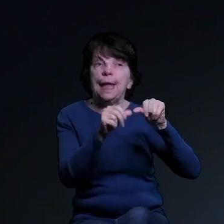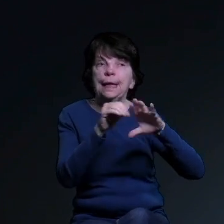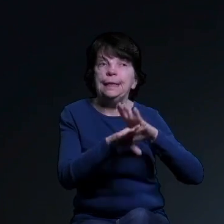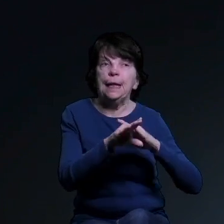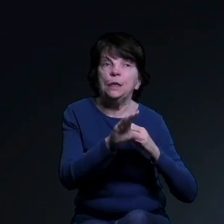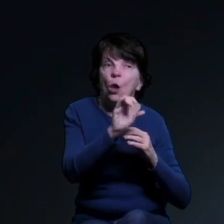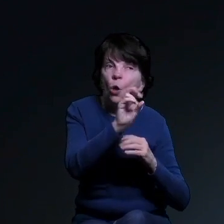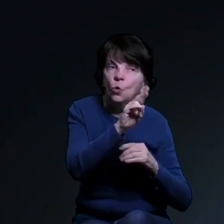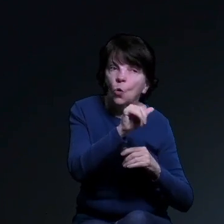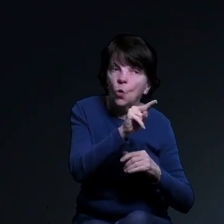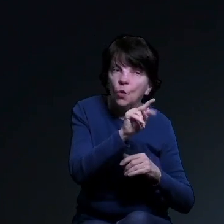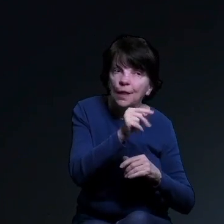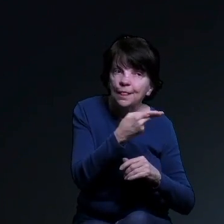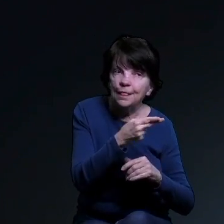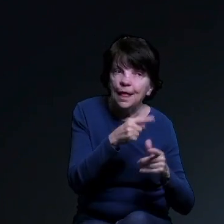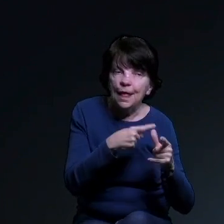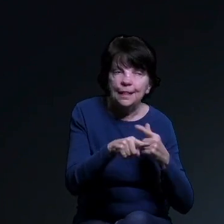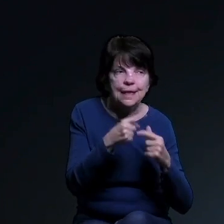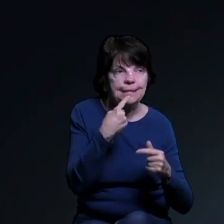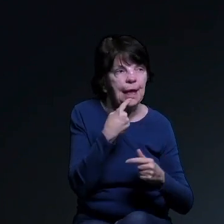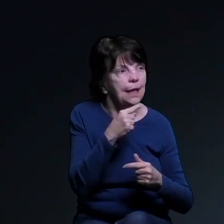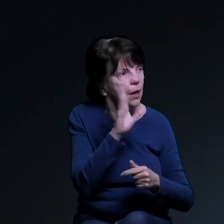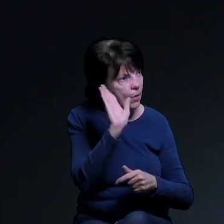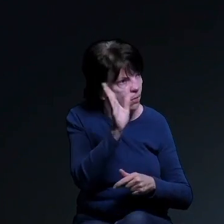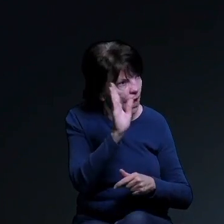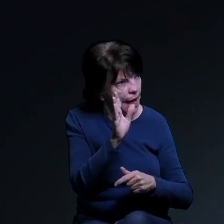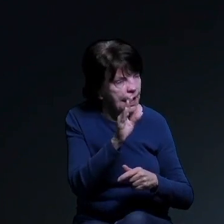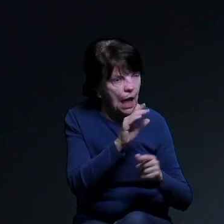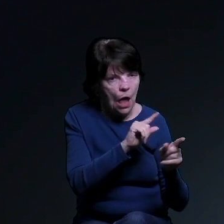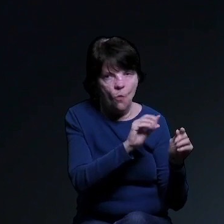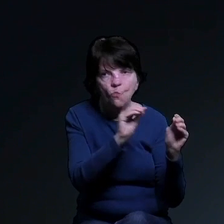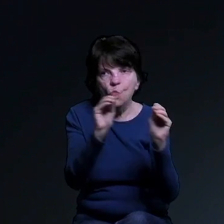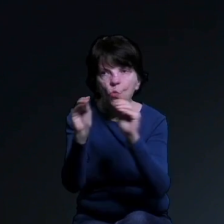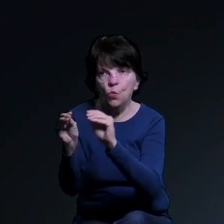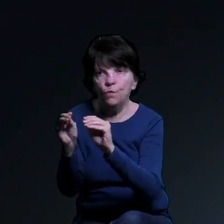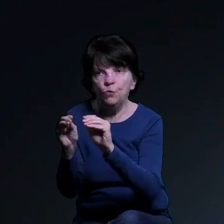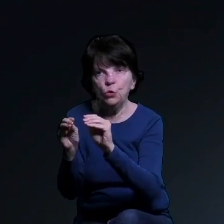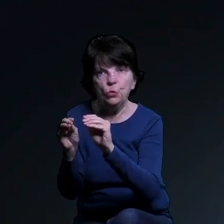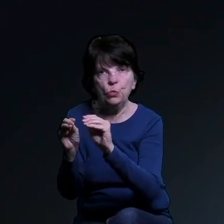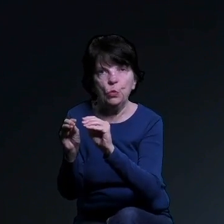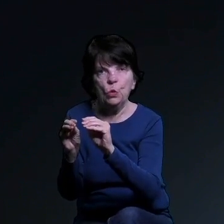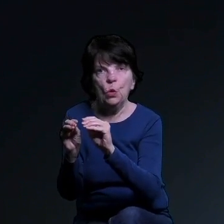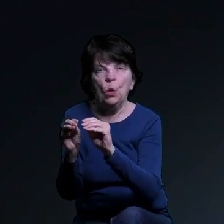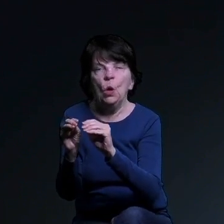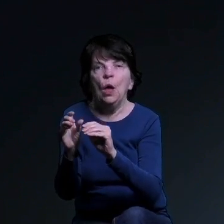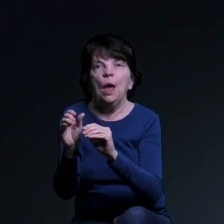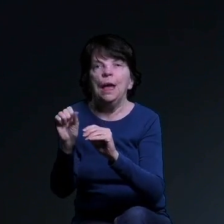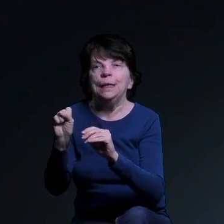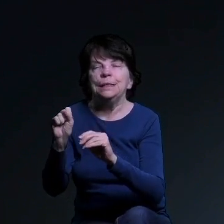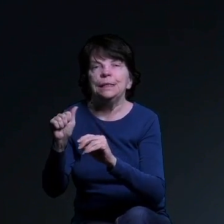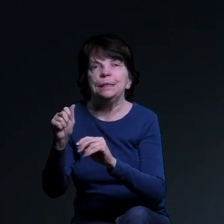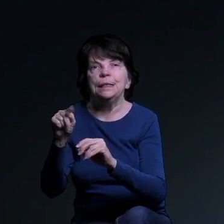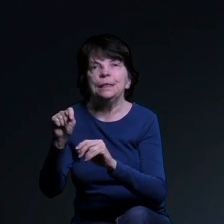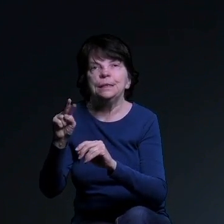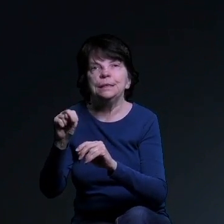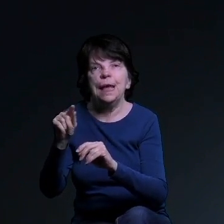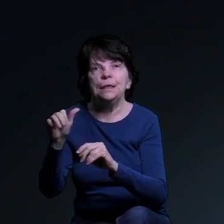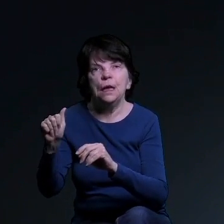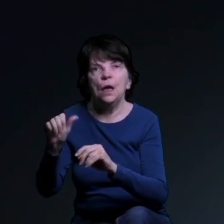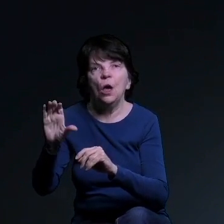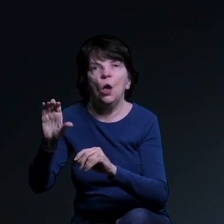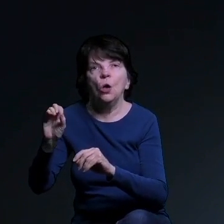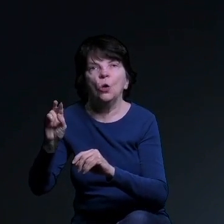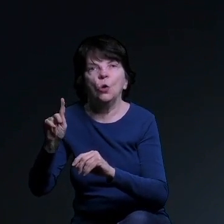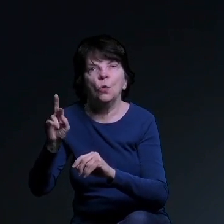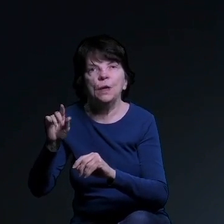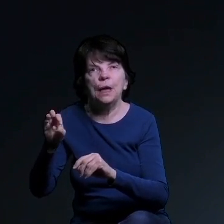then said goodbye to the brothers and sisters and went to nearby Cenchrea. There he